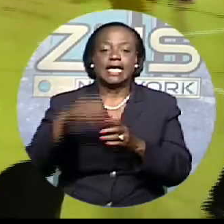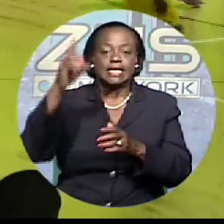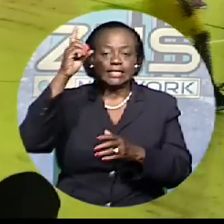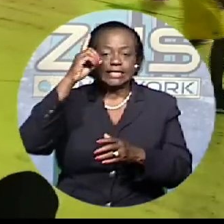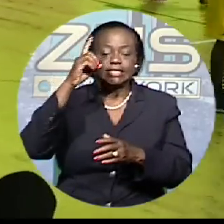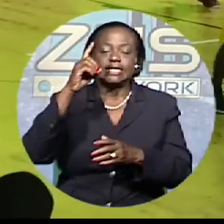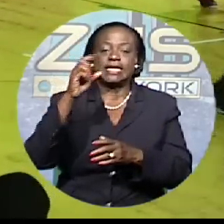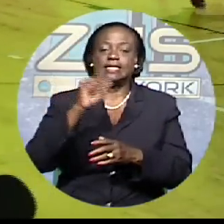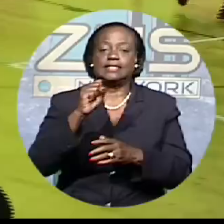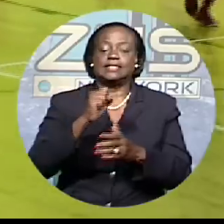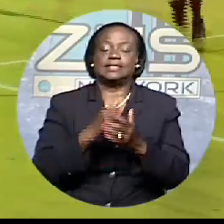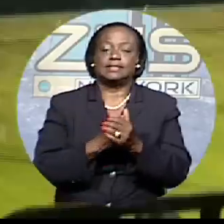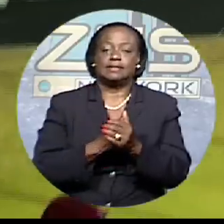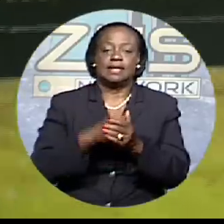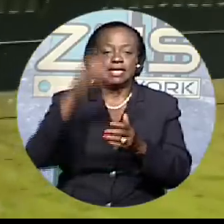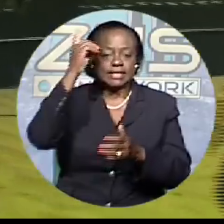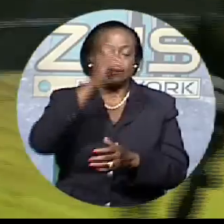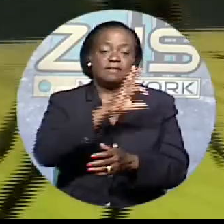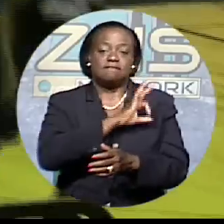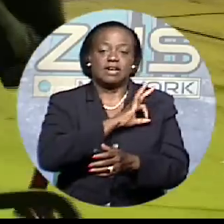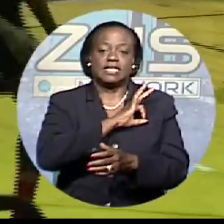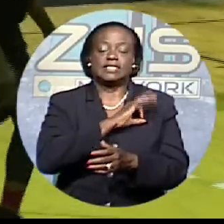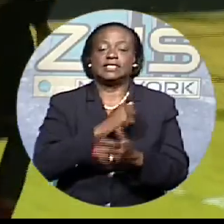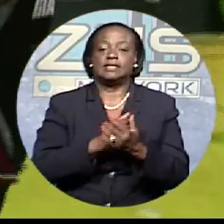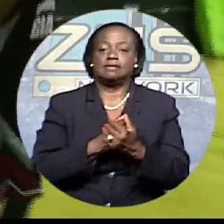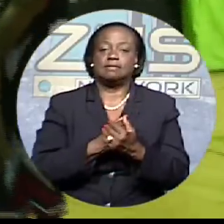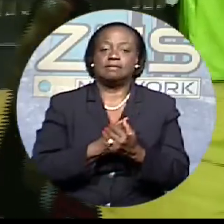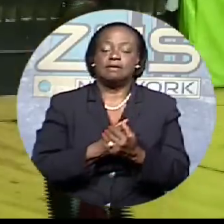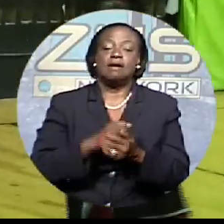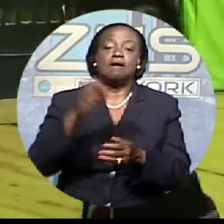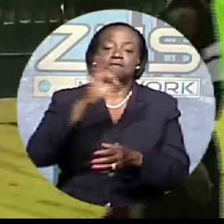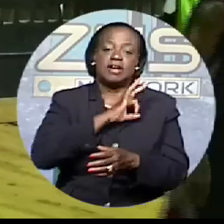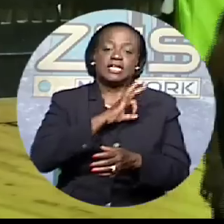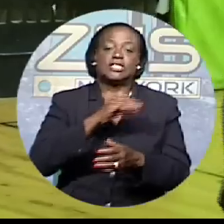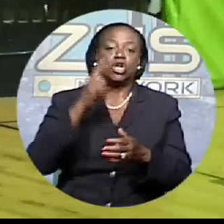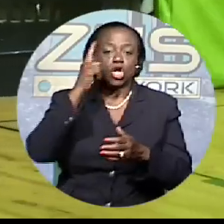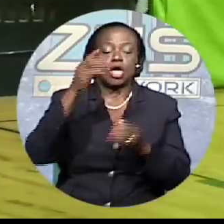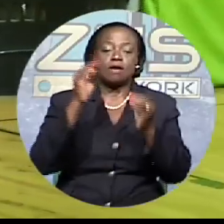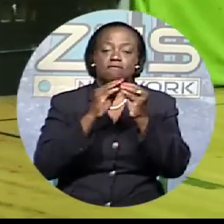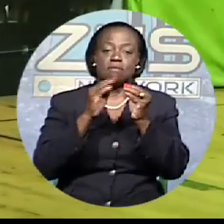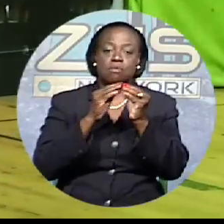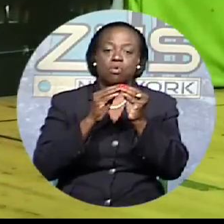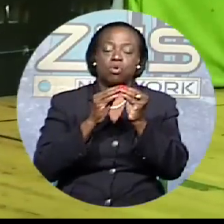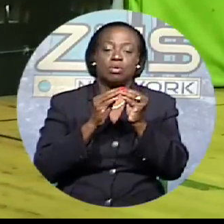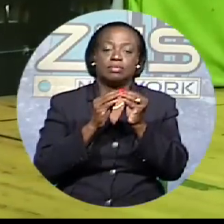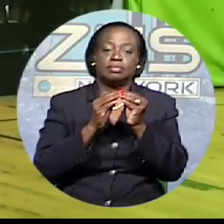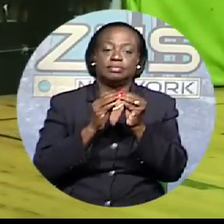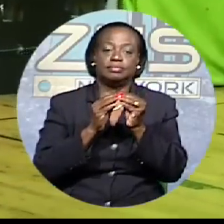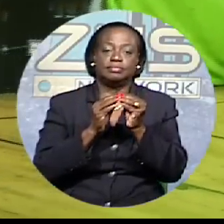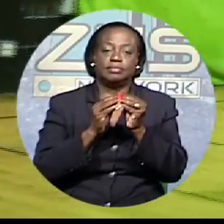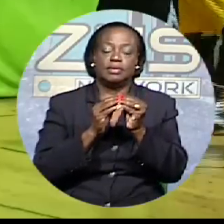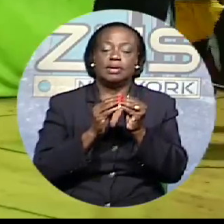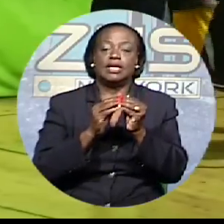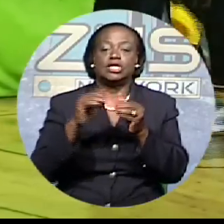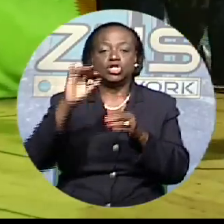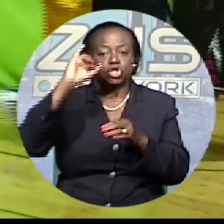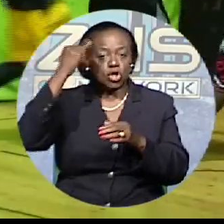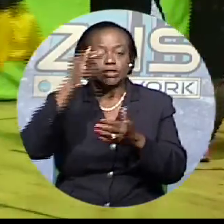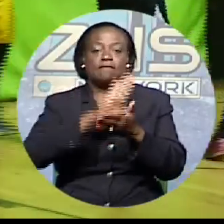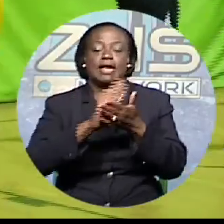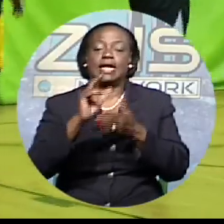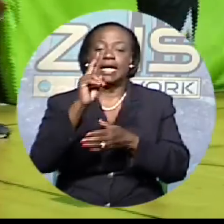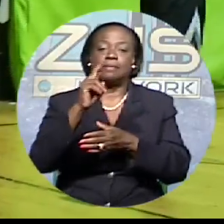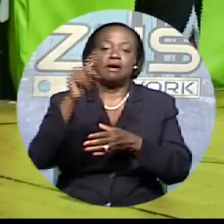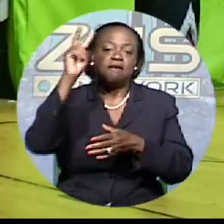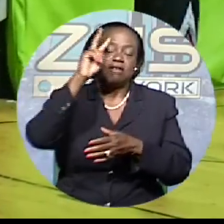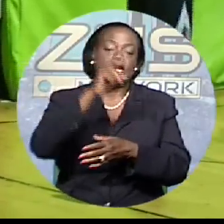Stingers, and that floater is good. Ferguson looking for more here. Shot is off, but Abel Joseph there to clean it up. Vernon Stubbs